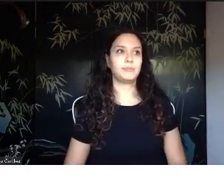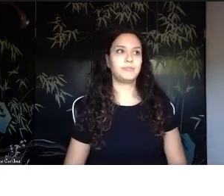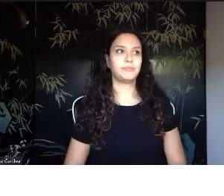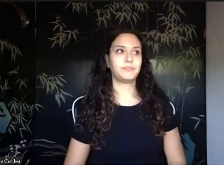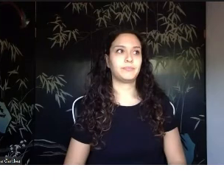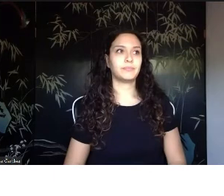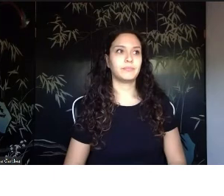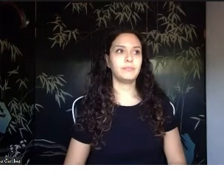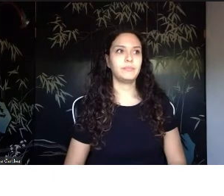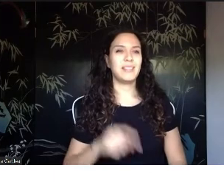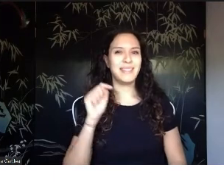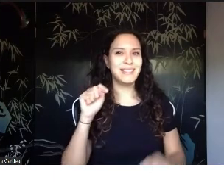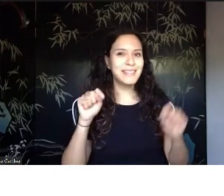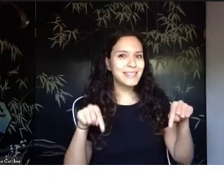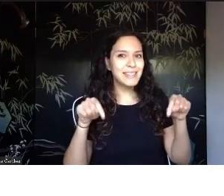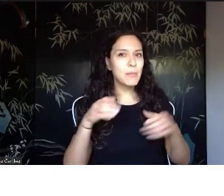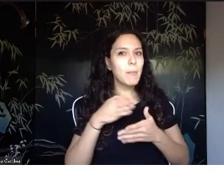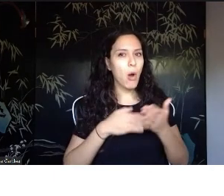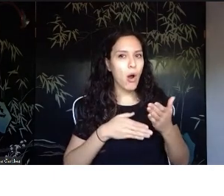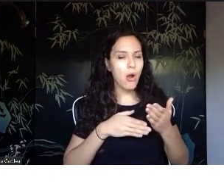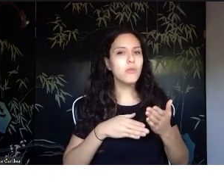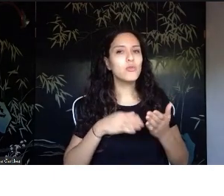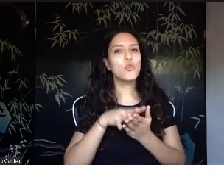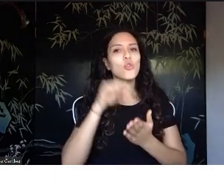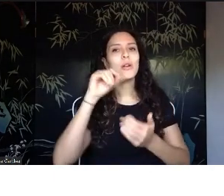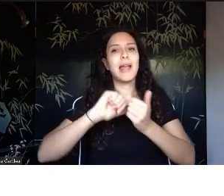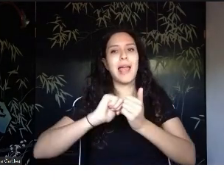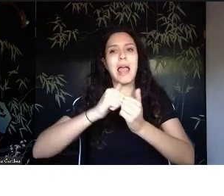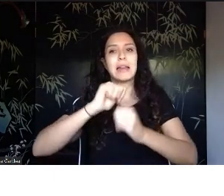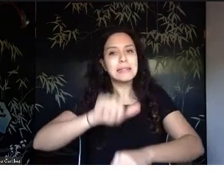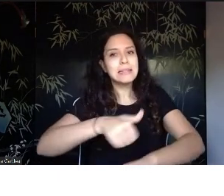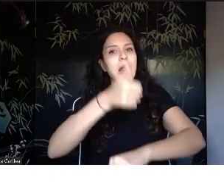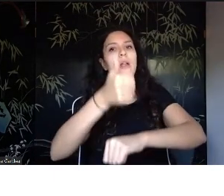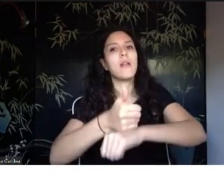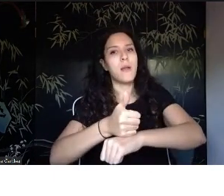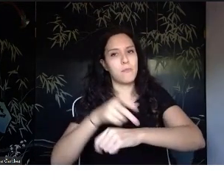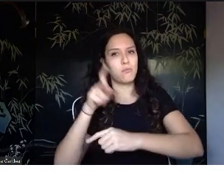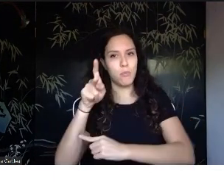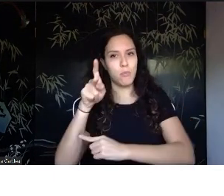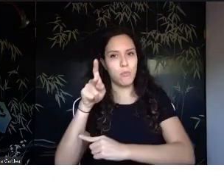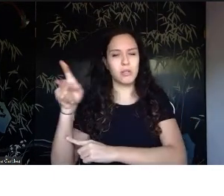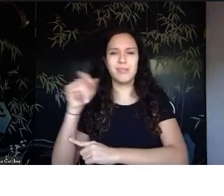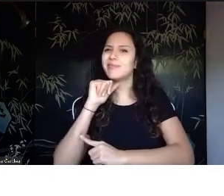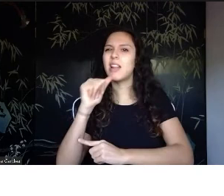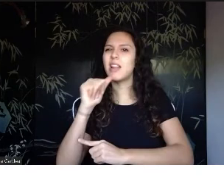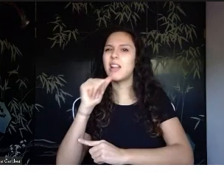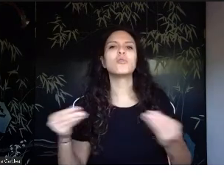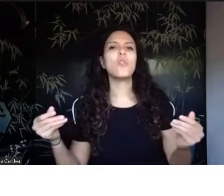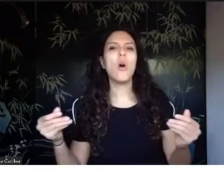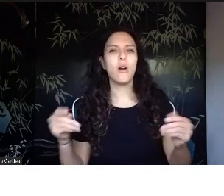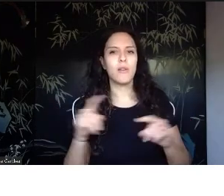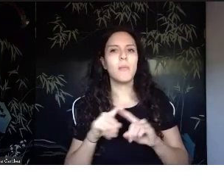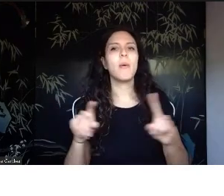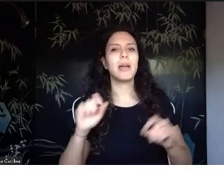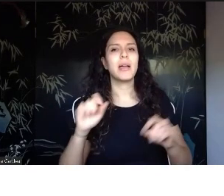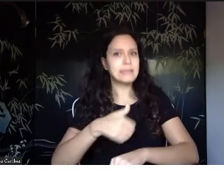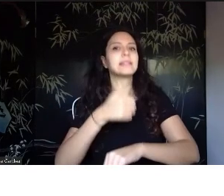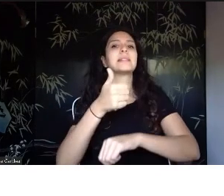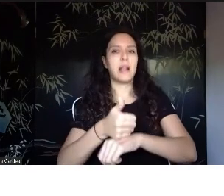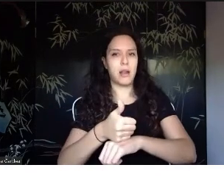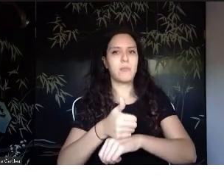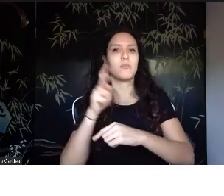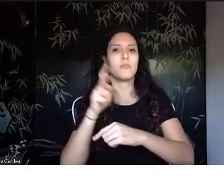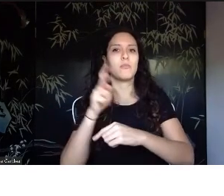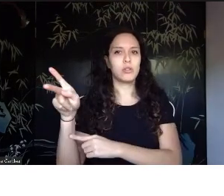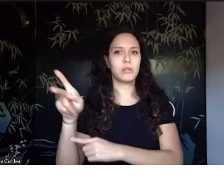100. Okay. So again, this section is all about setting up those proportions, not necessarily how